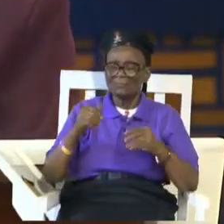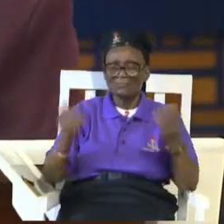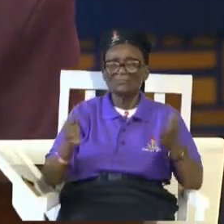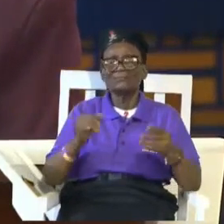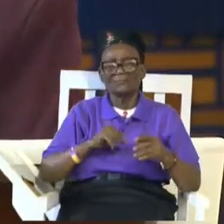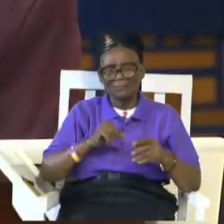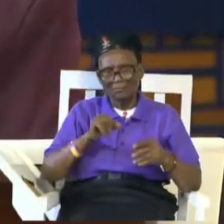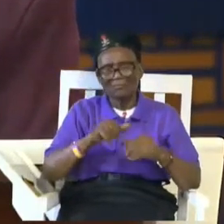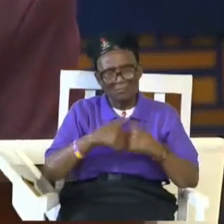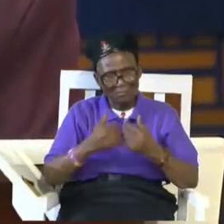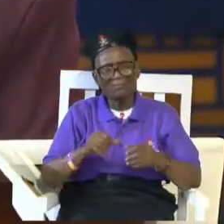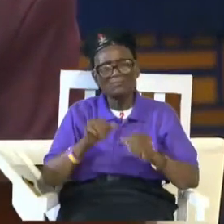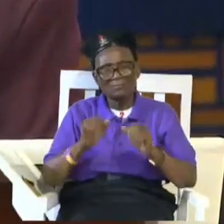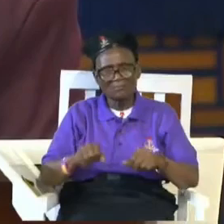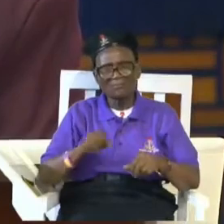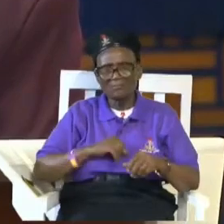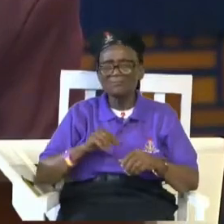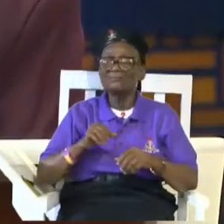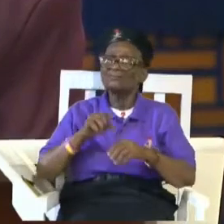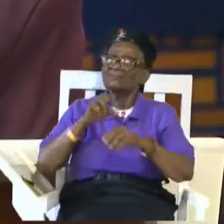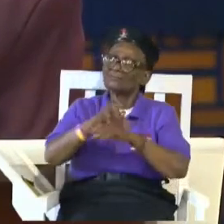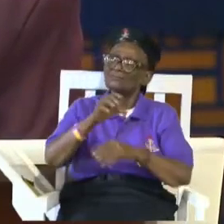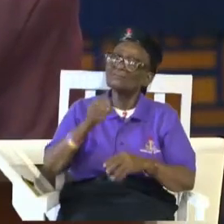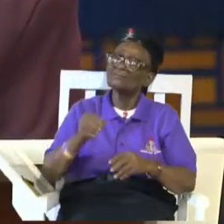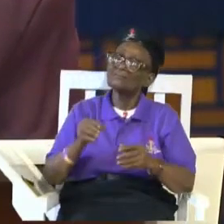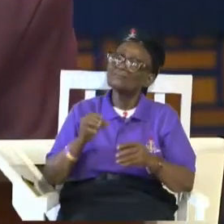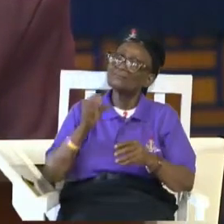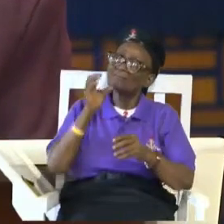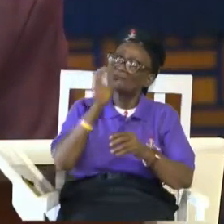How can I curse those whom God had not caused?